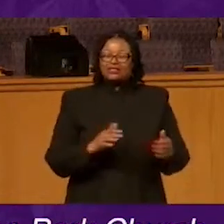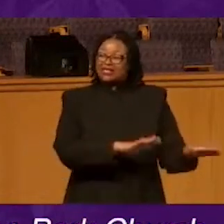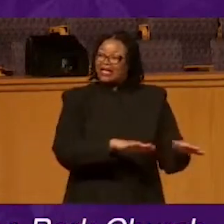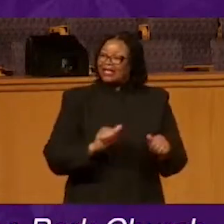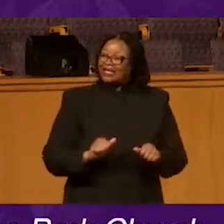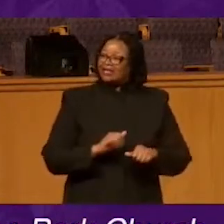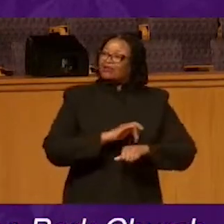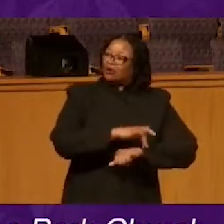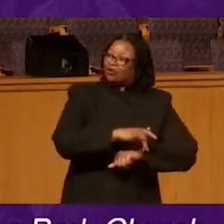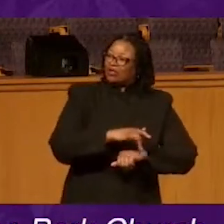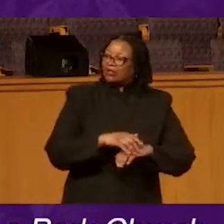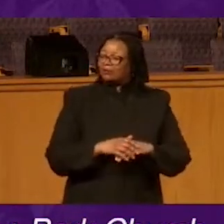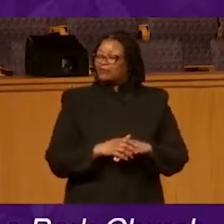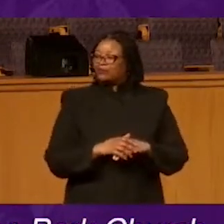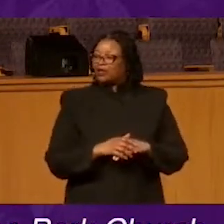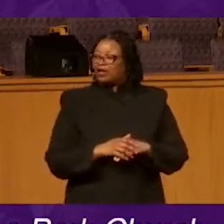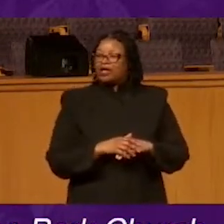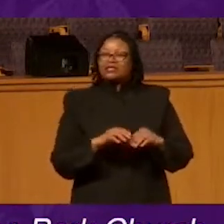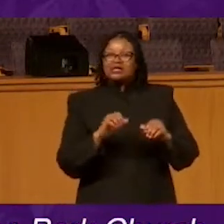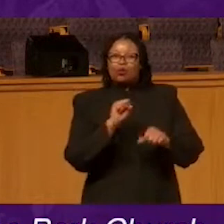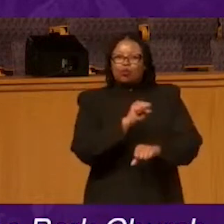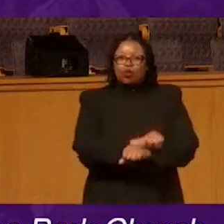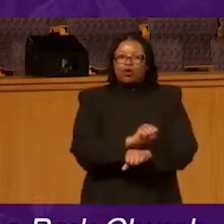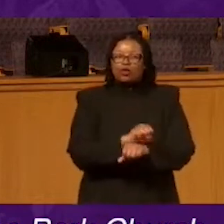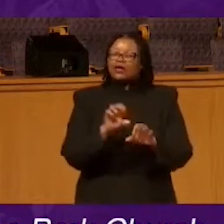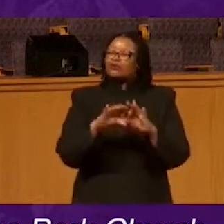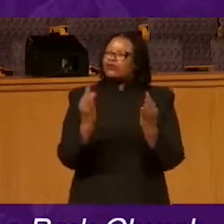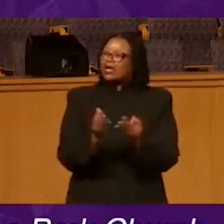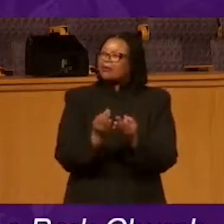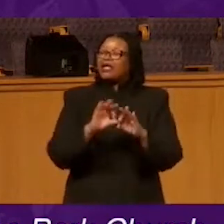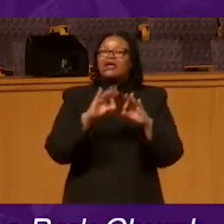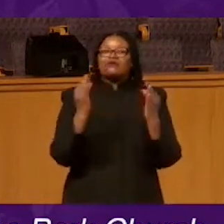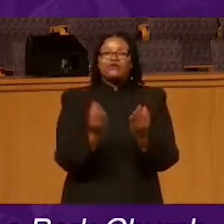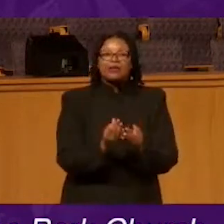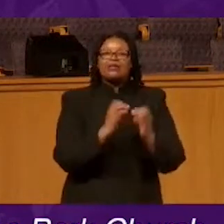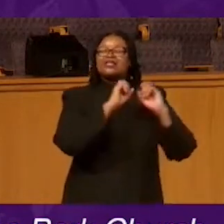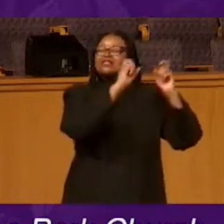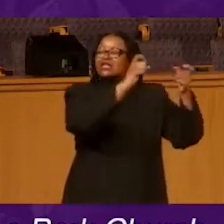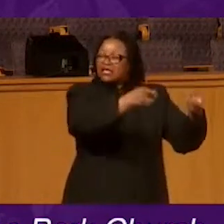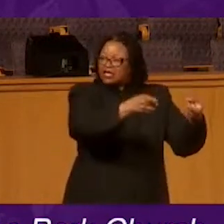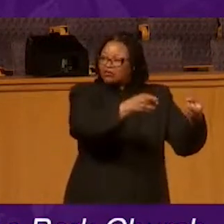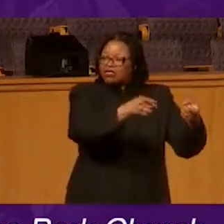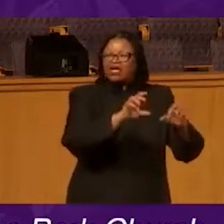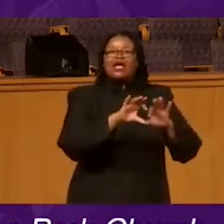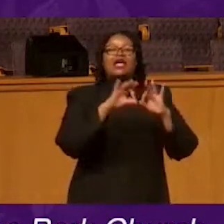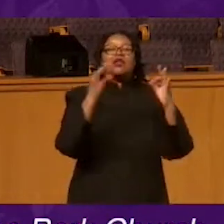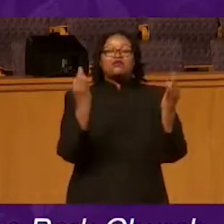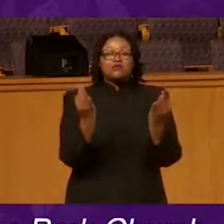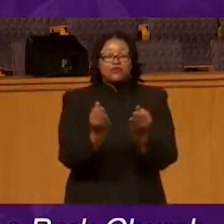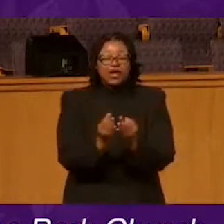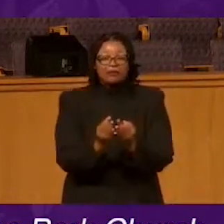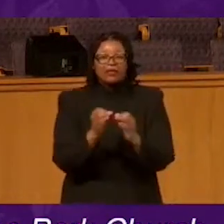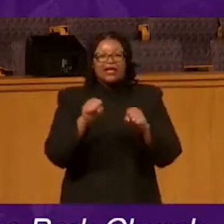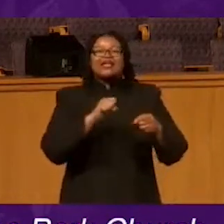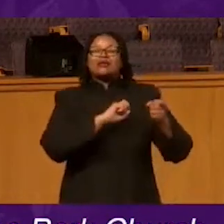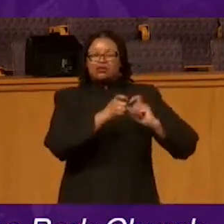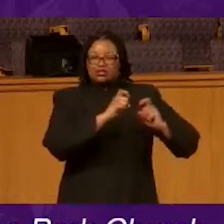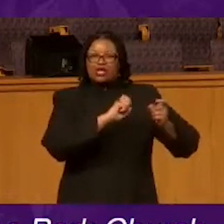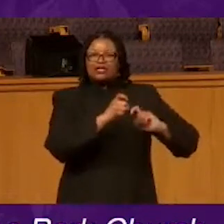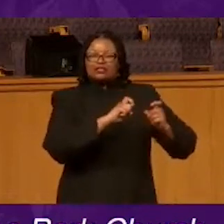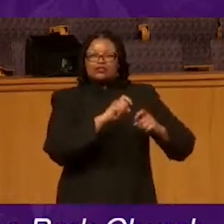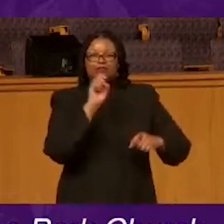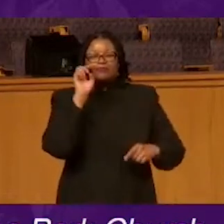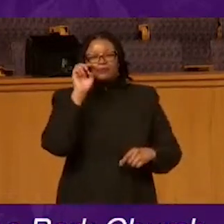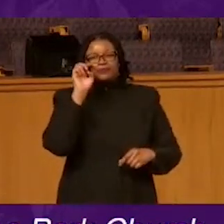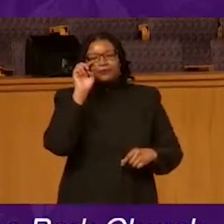work family. Family is a gift, and family can be a challenge.